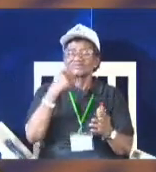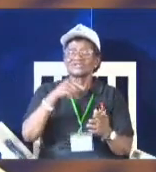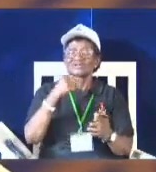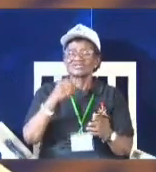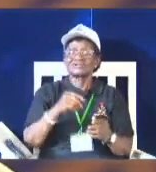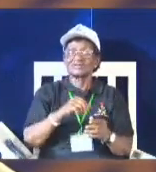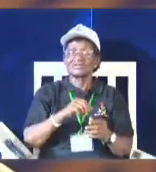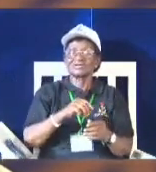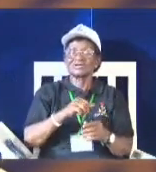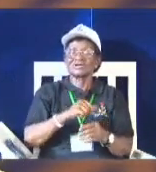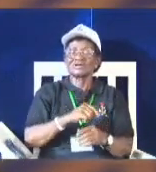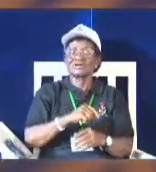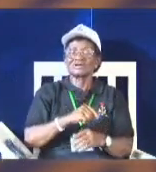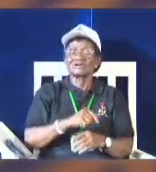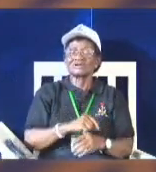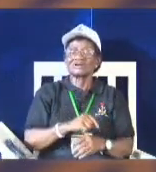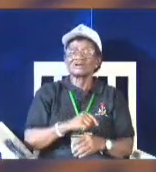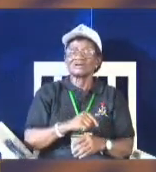destruction is waiting.